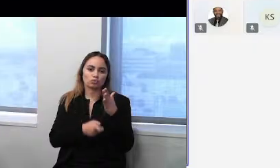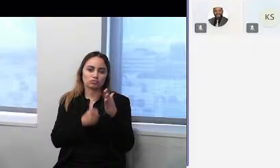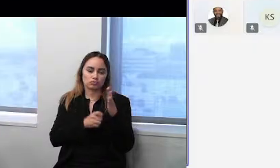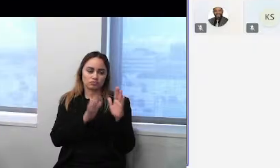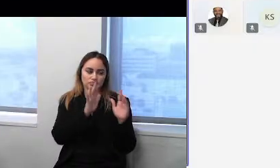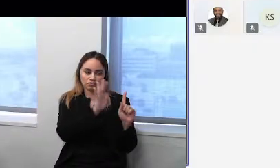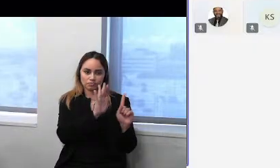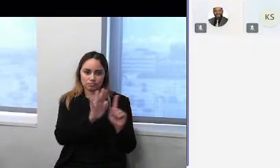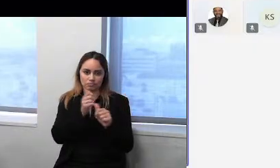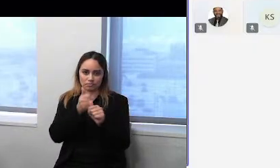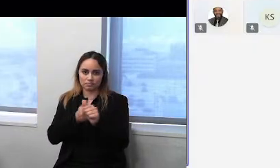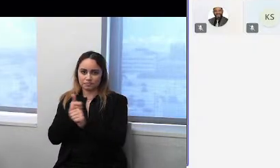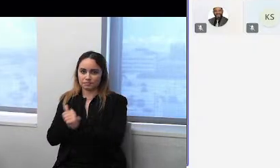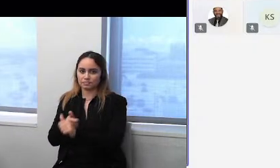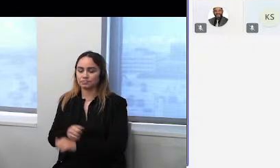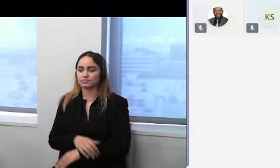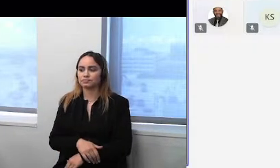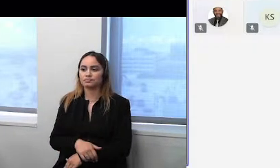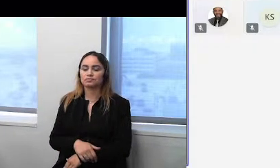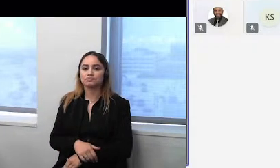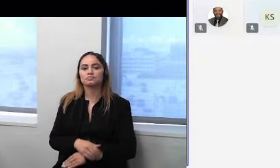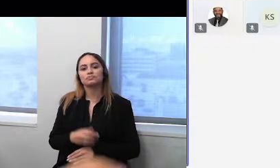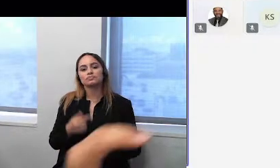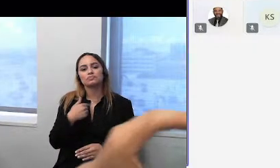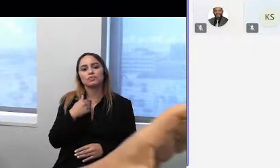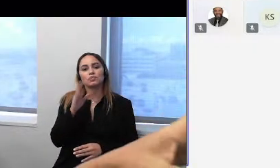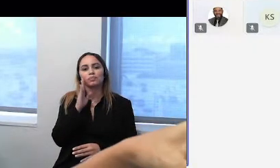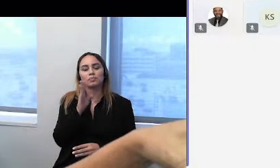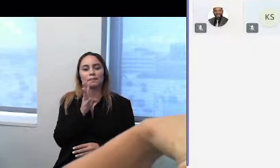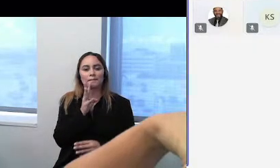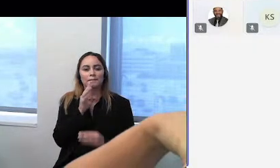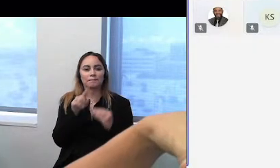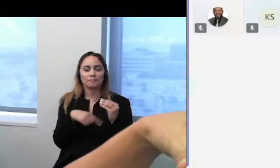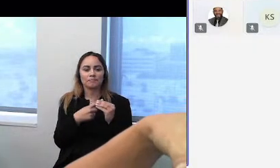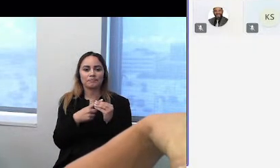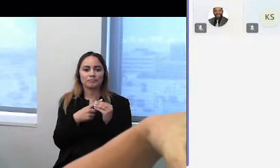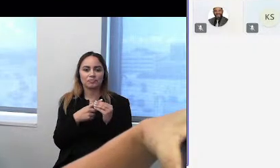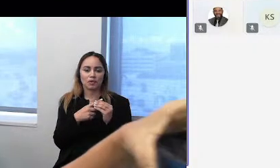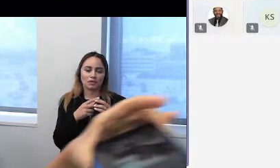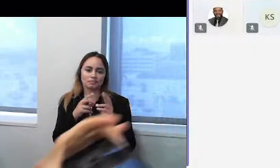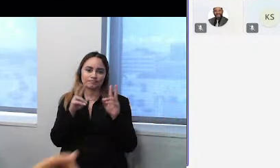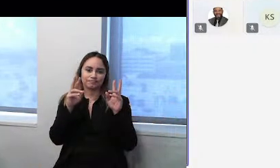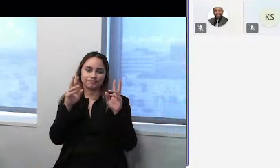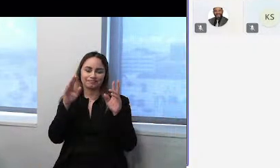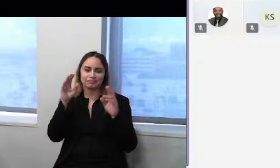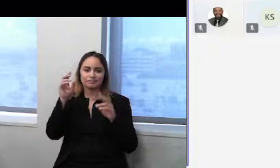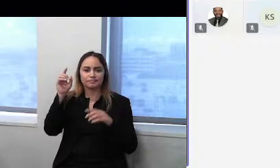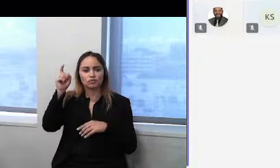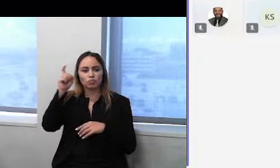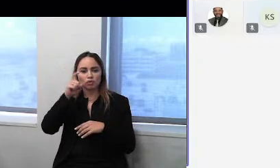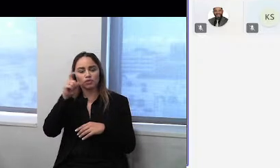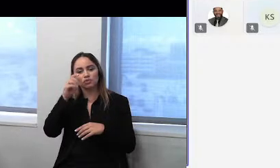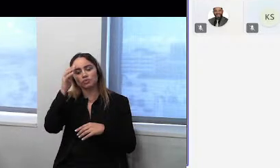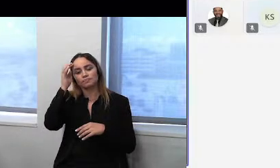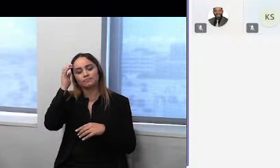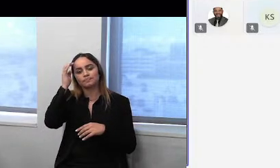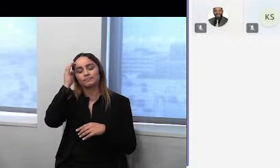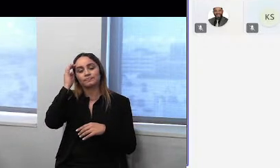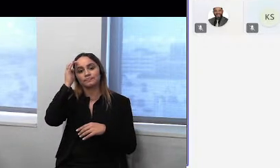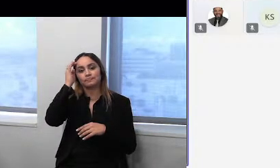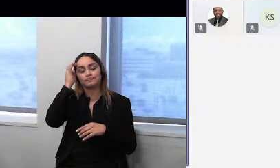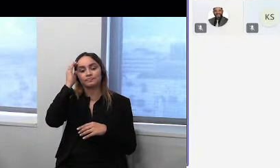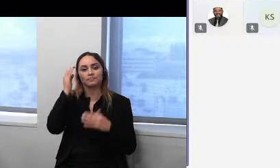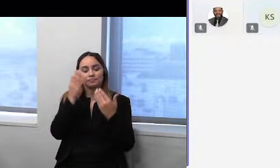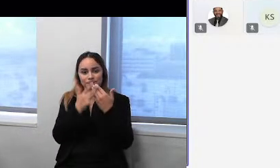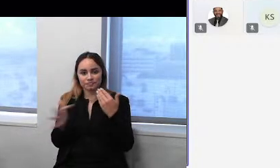the assumption that the law is a forward-looking law and not a backward-looking law. So the cost would be of the things that we have